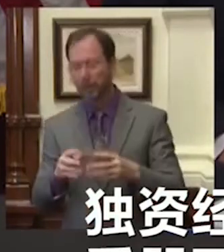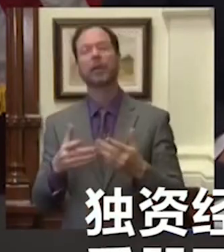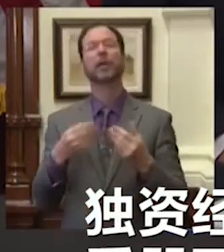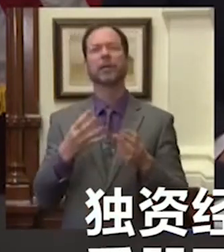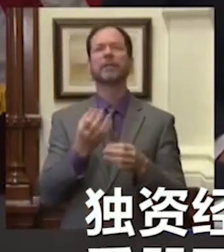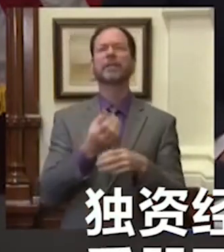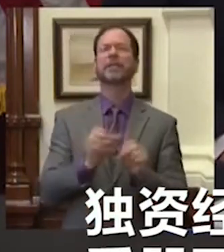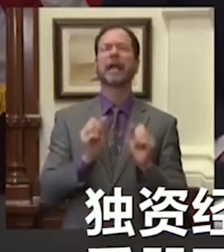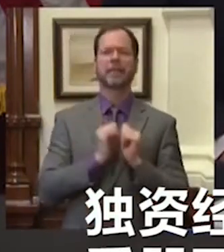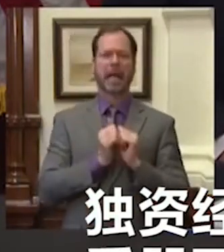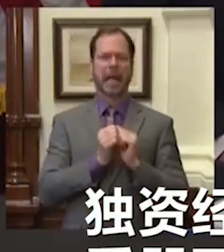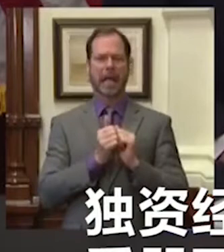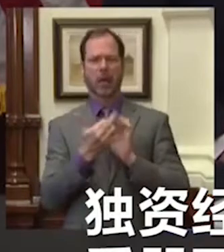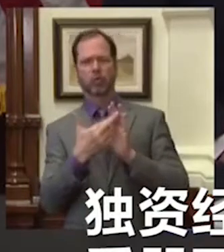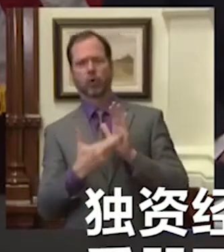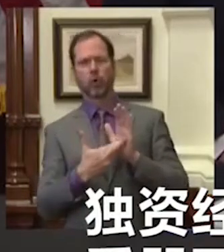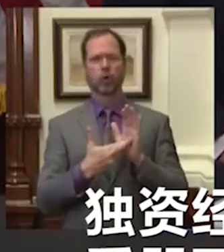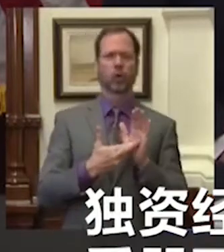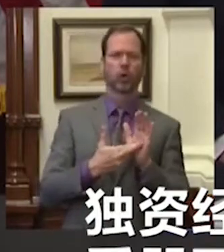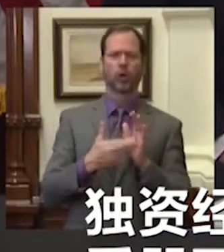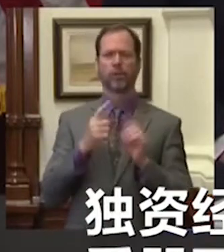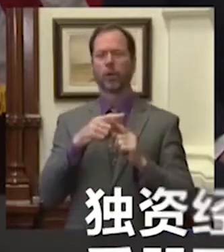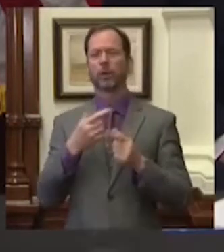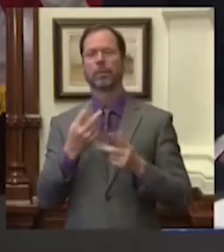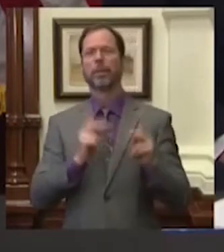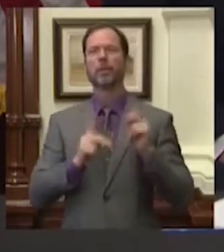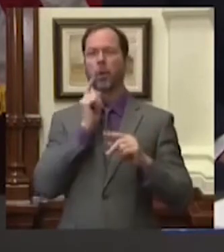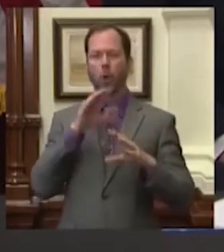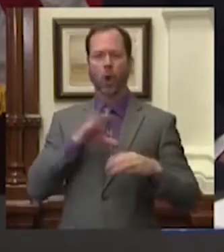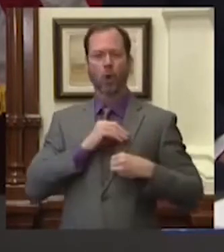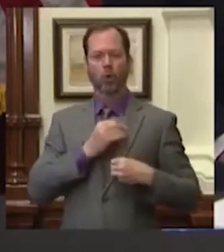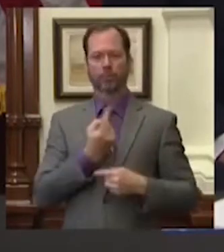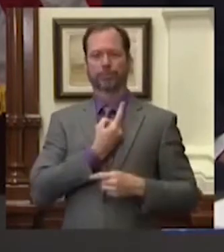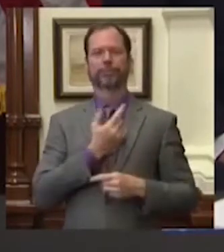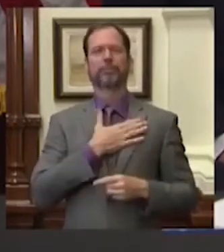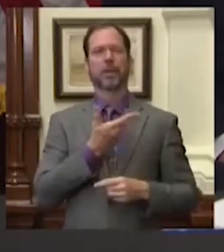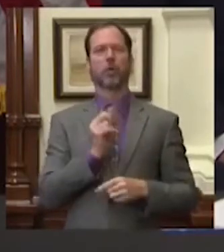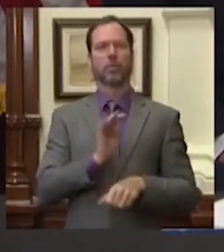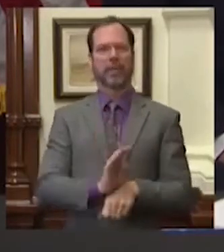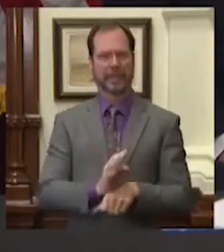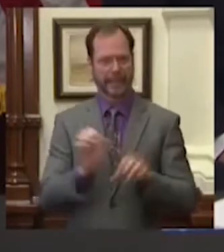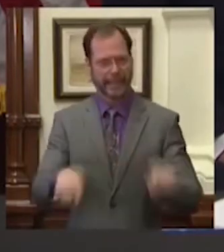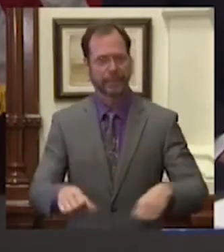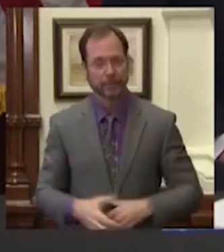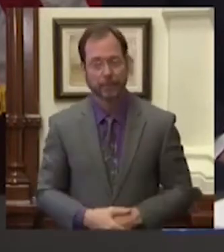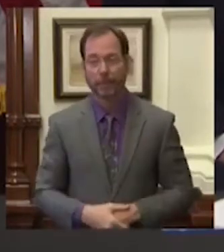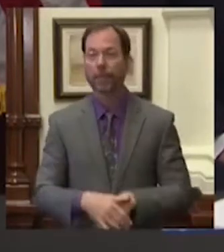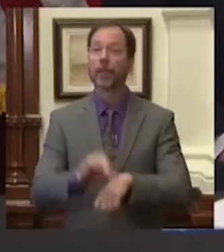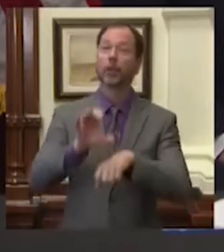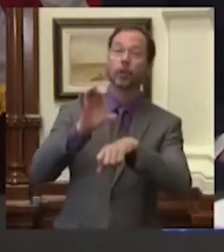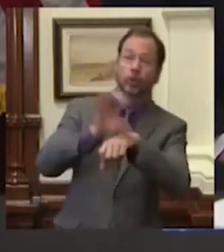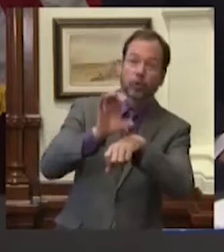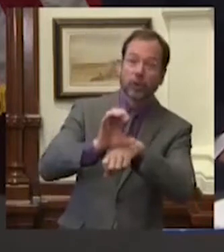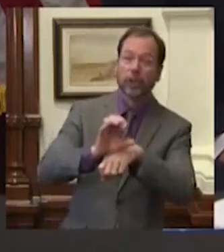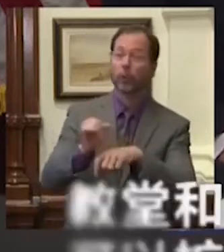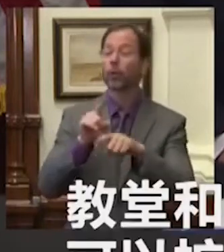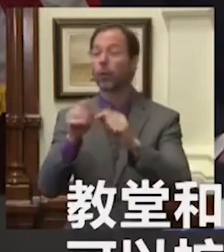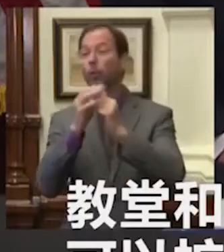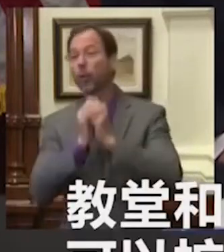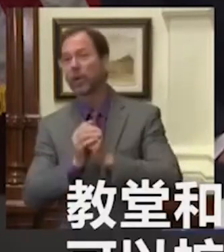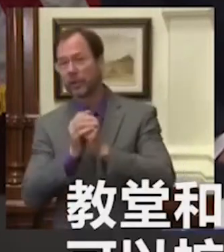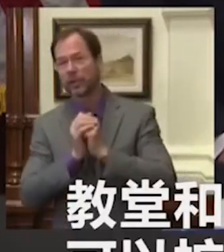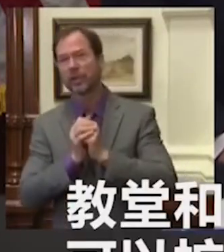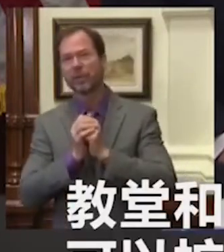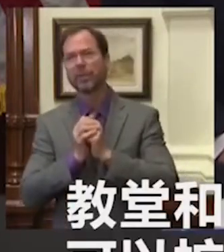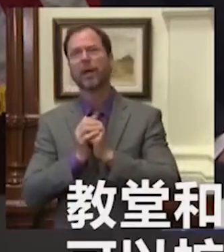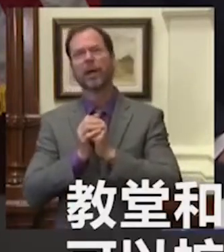safe standards for sole practitioners. Also, churches and places of worship, they